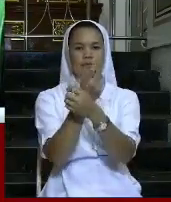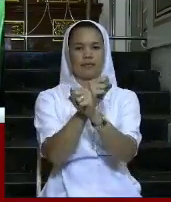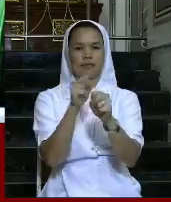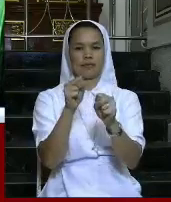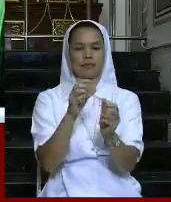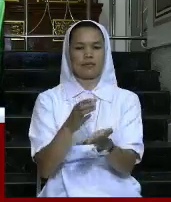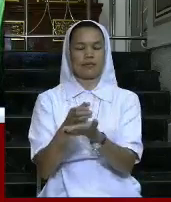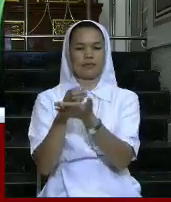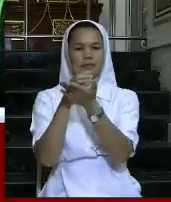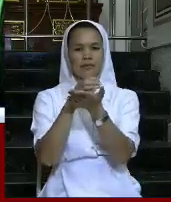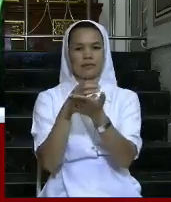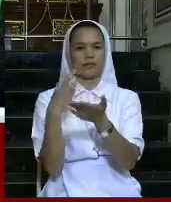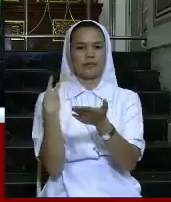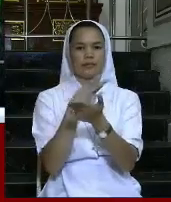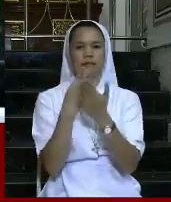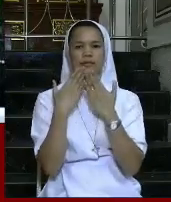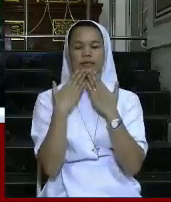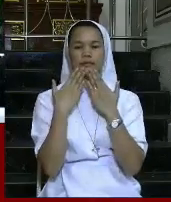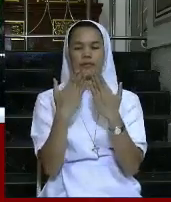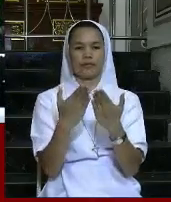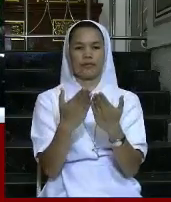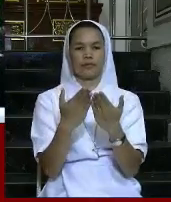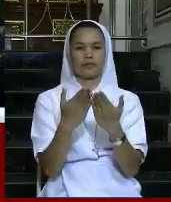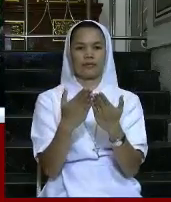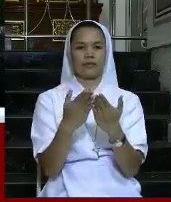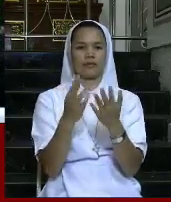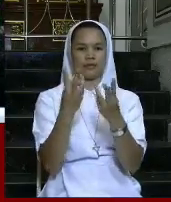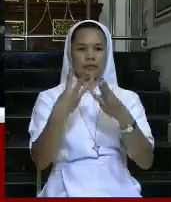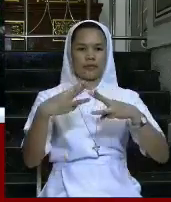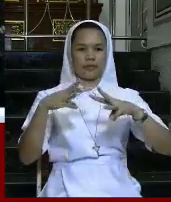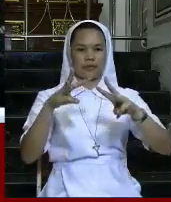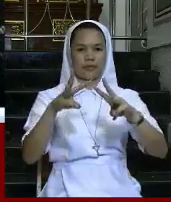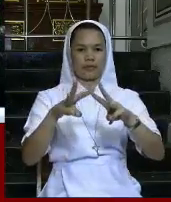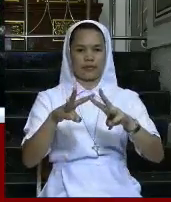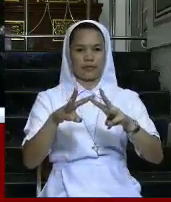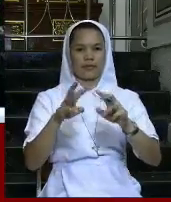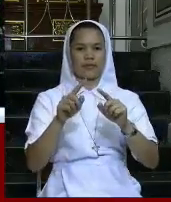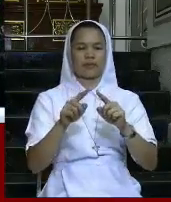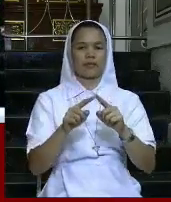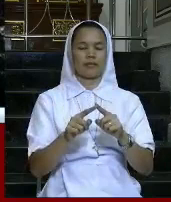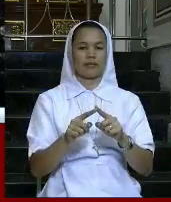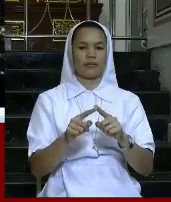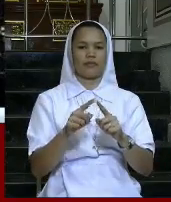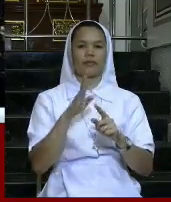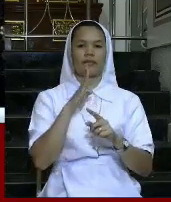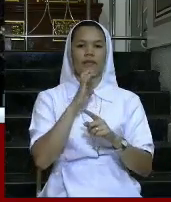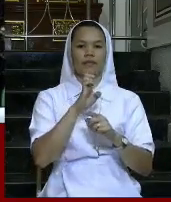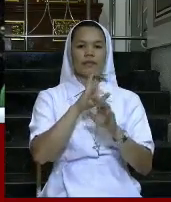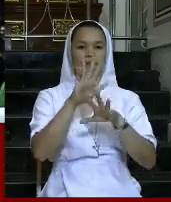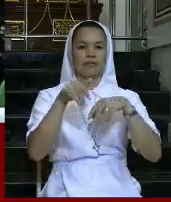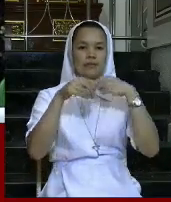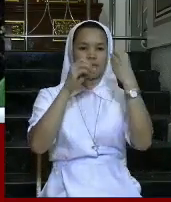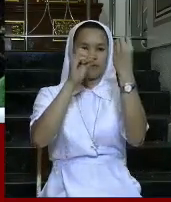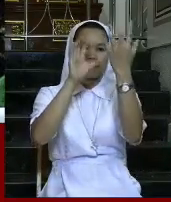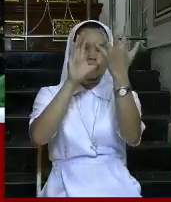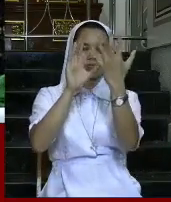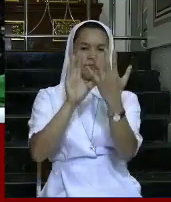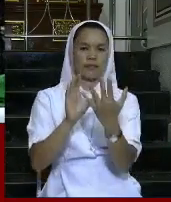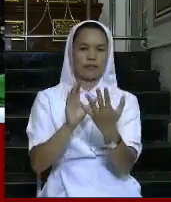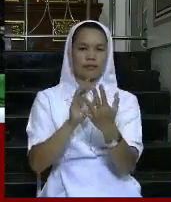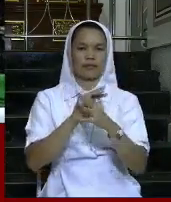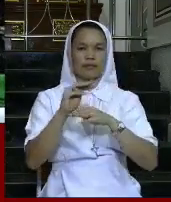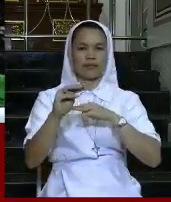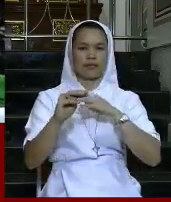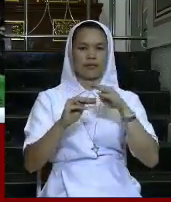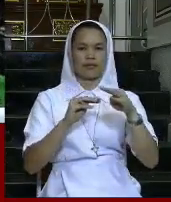salvation, giving thanks that You have heard us worthy to be in Your presence and minister